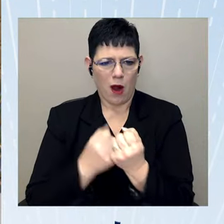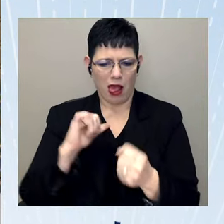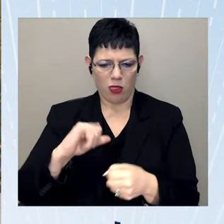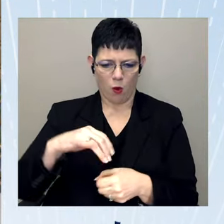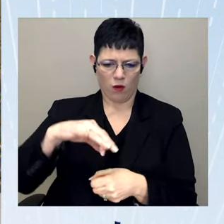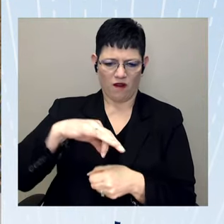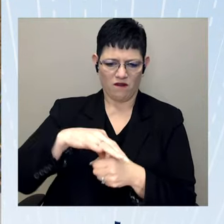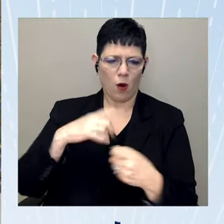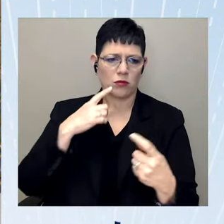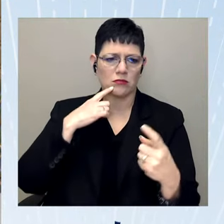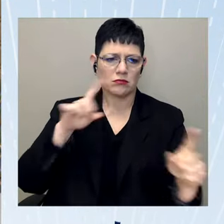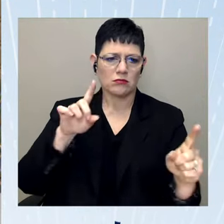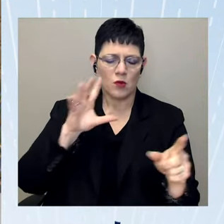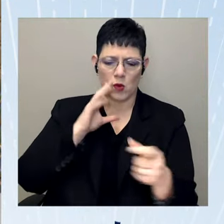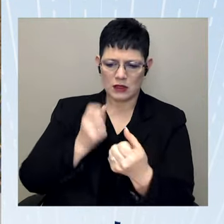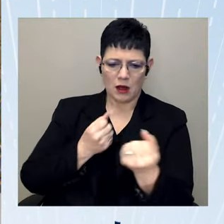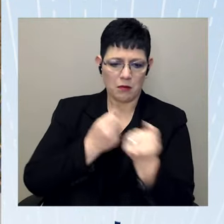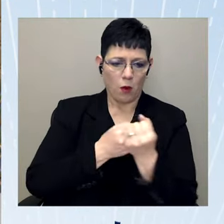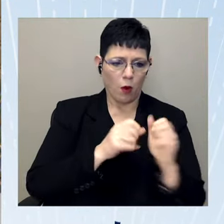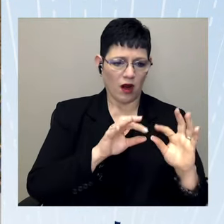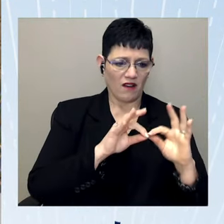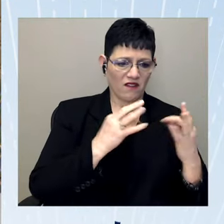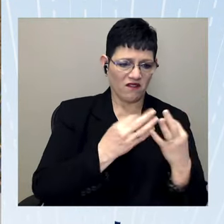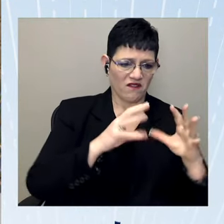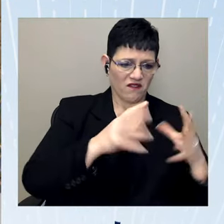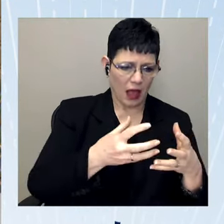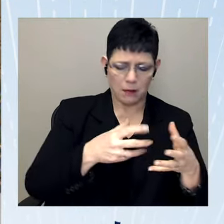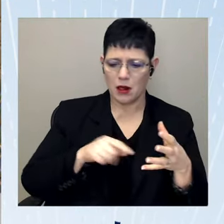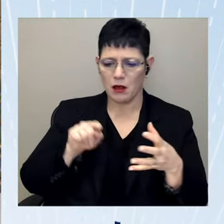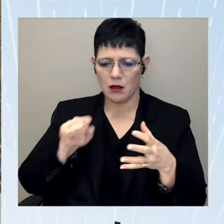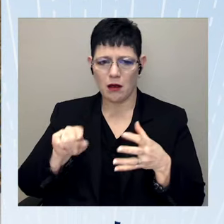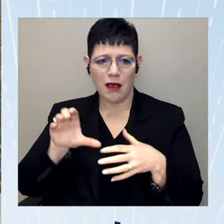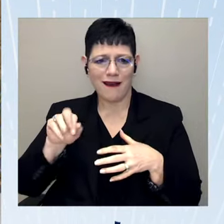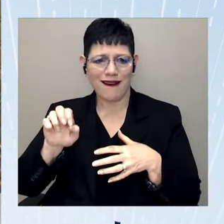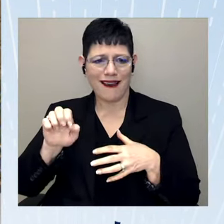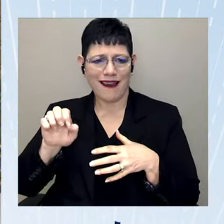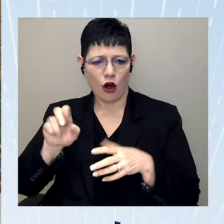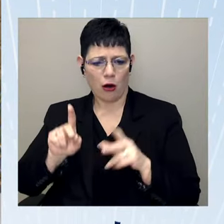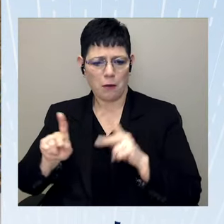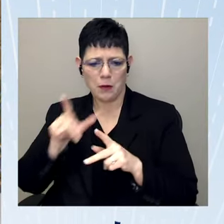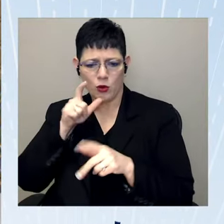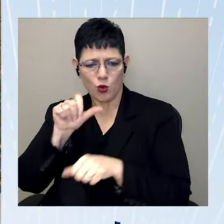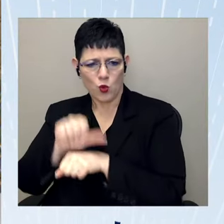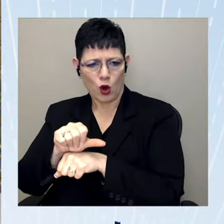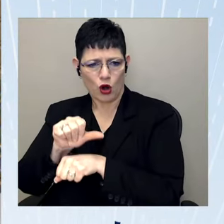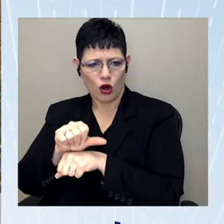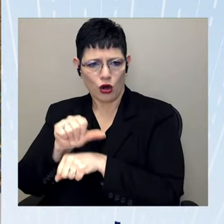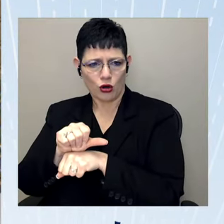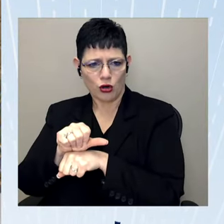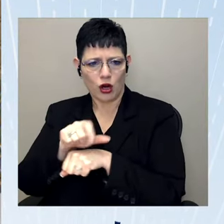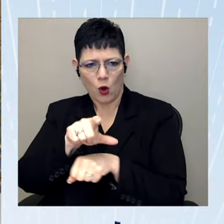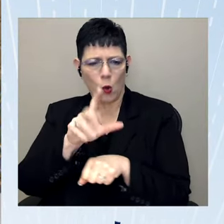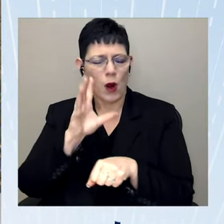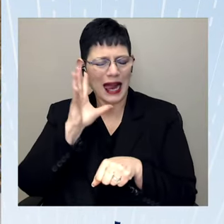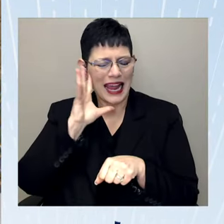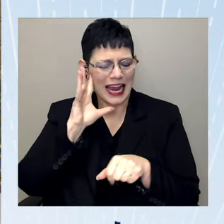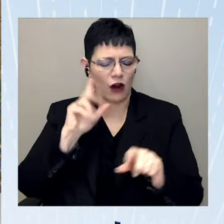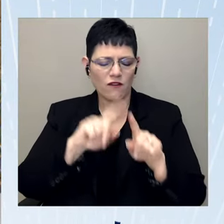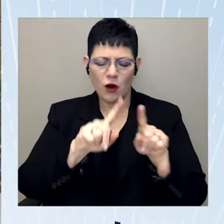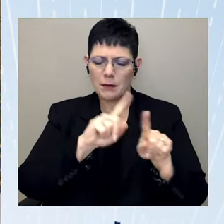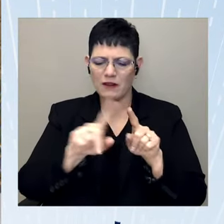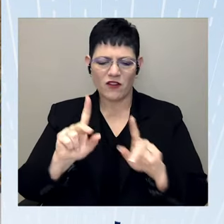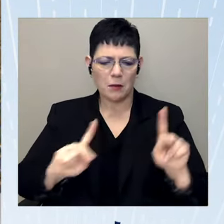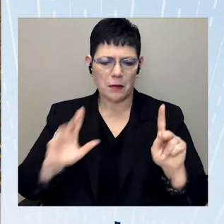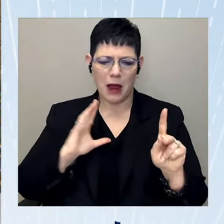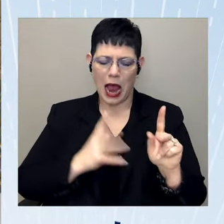care workers in addressing this challenge. So you're gonna hear from a range of people about our robust